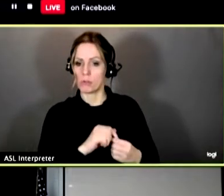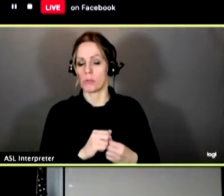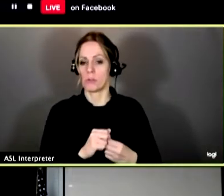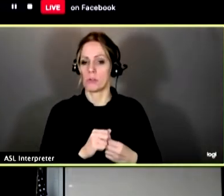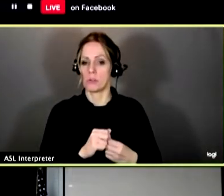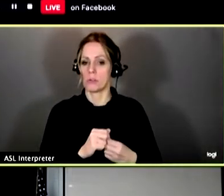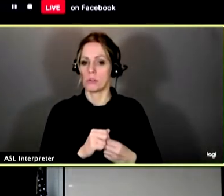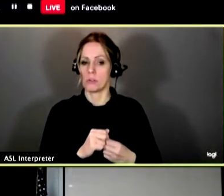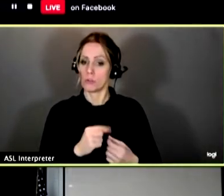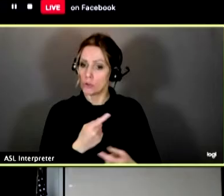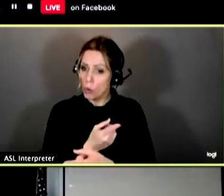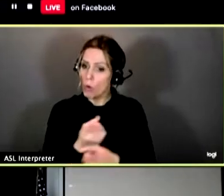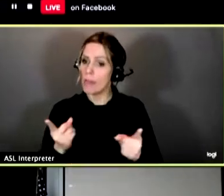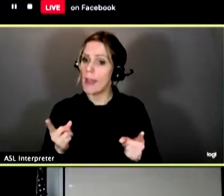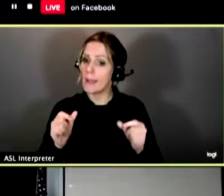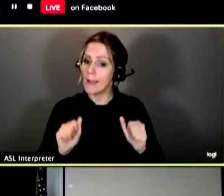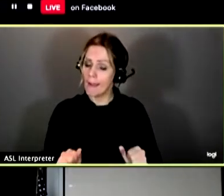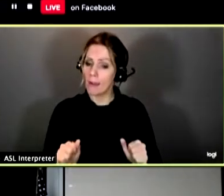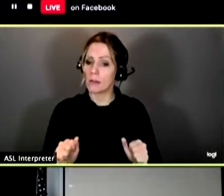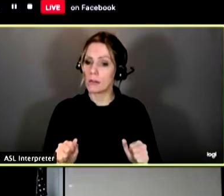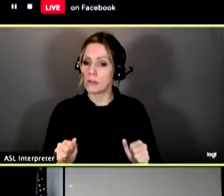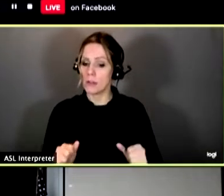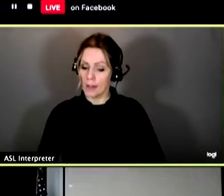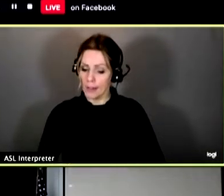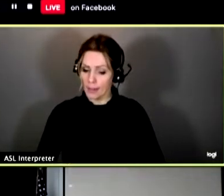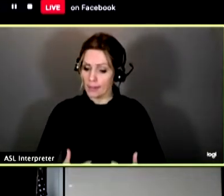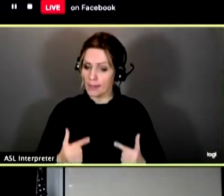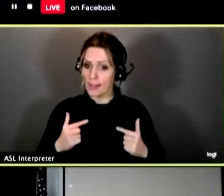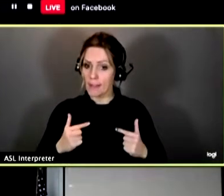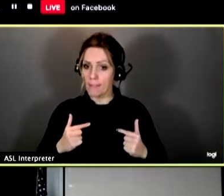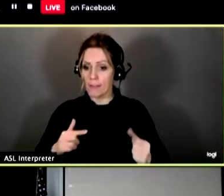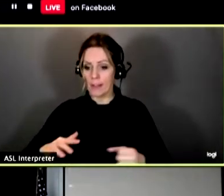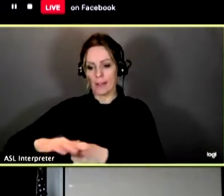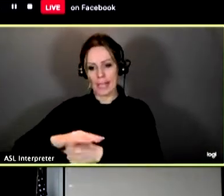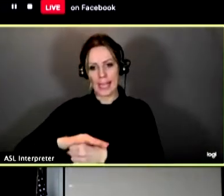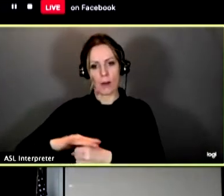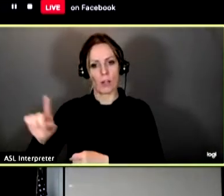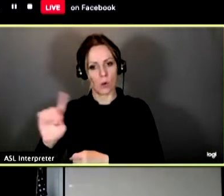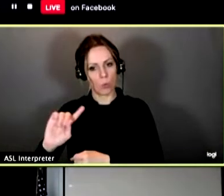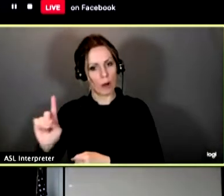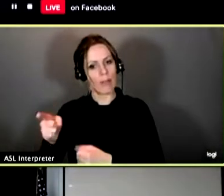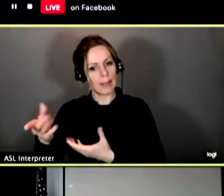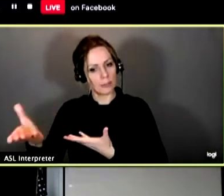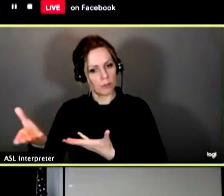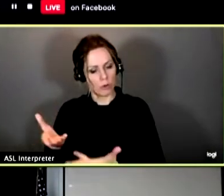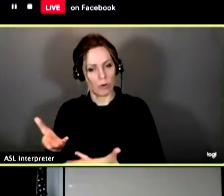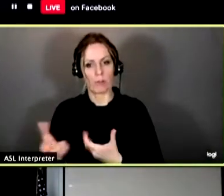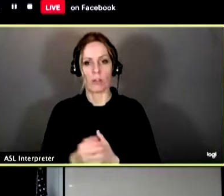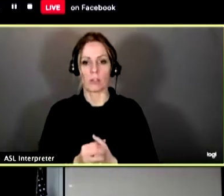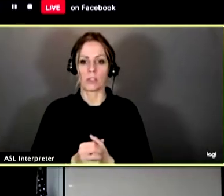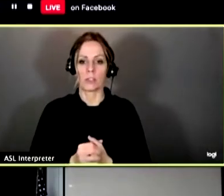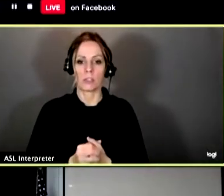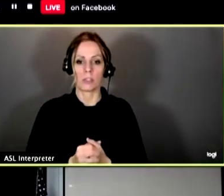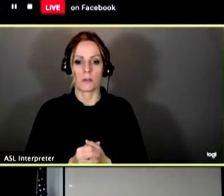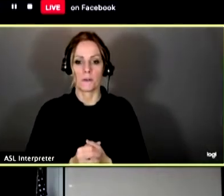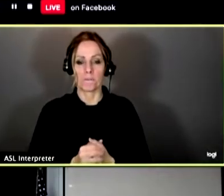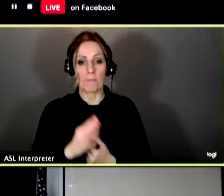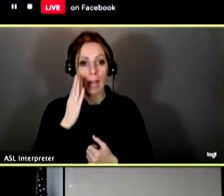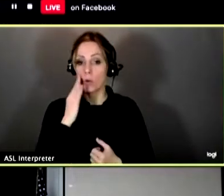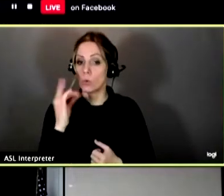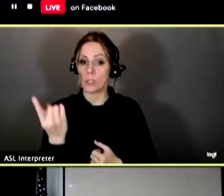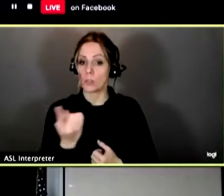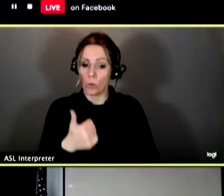in the jurisdiction that they serve. Because I know that it can only help us